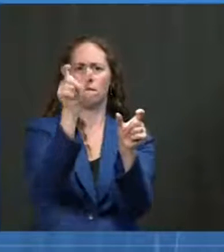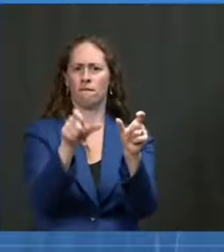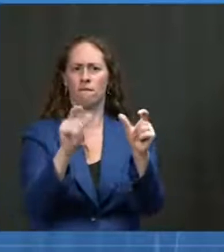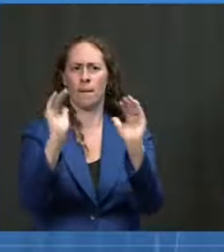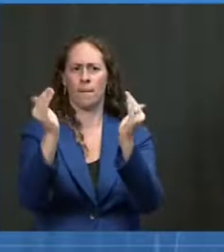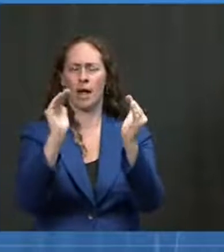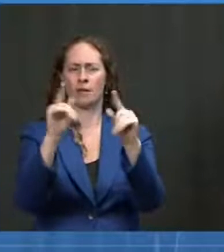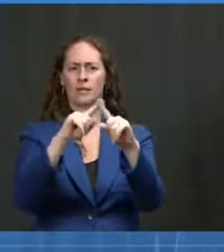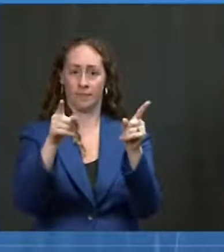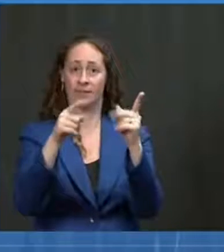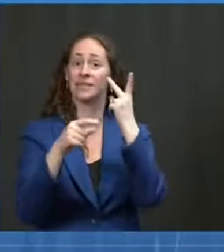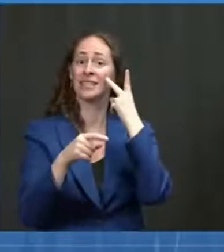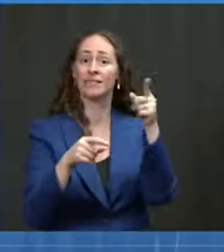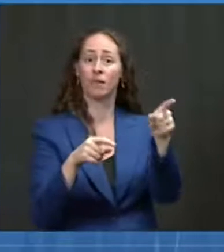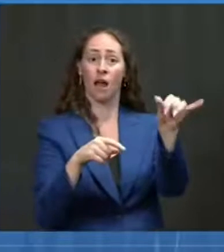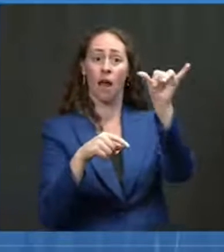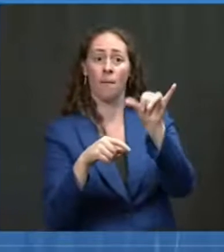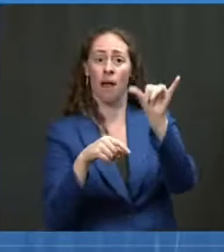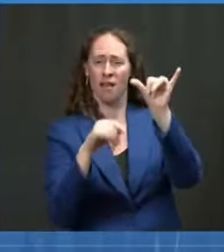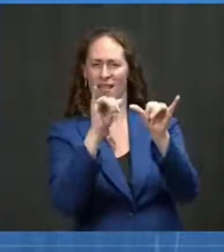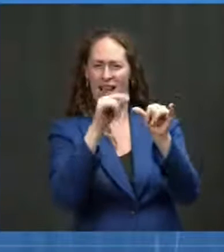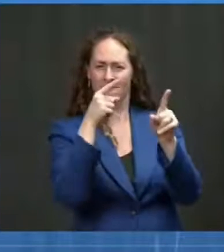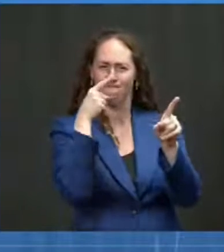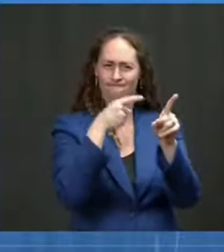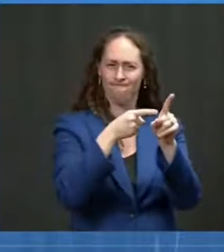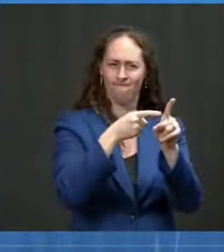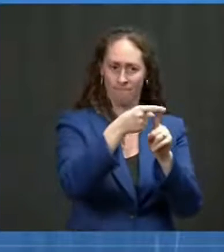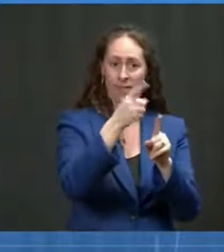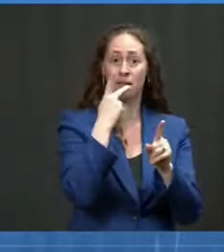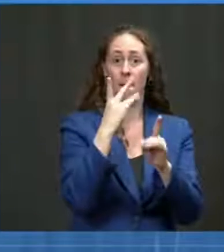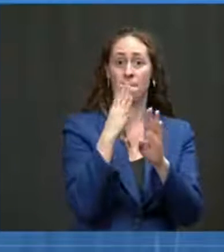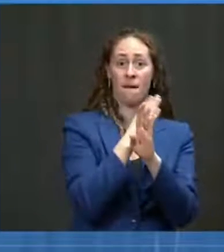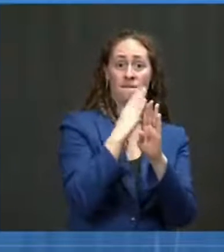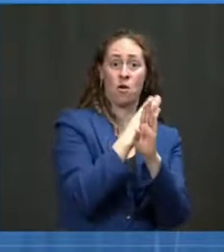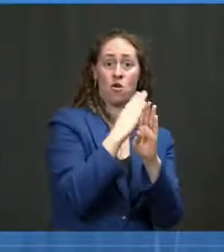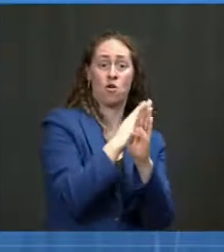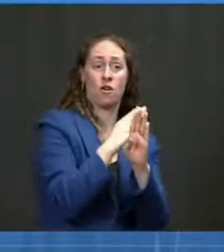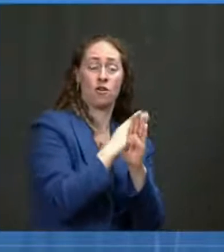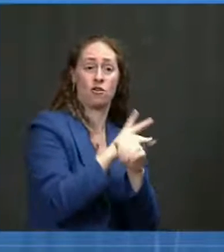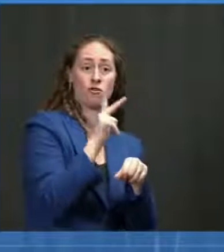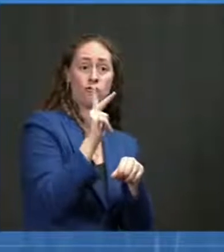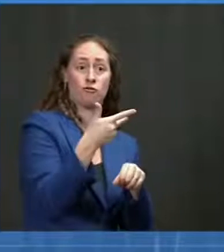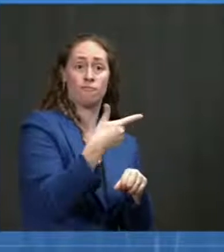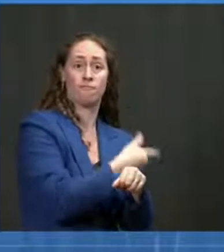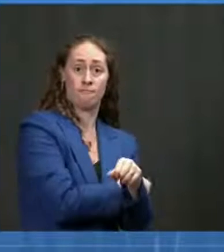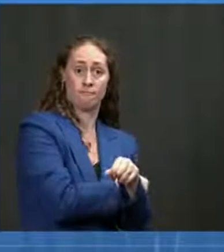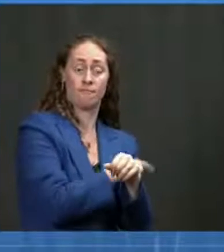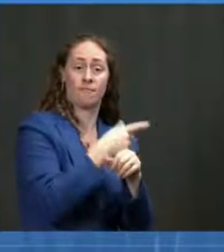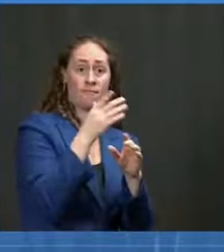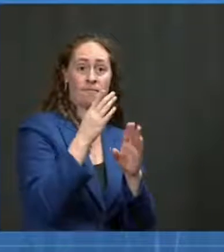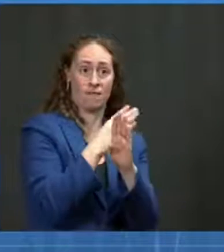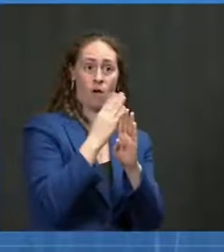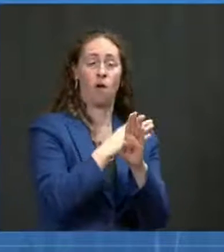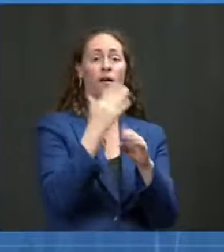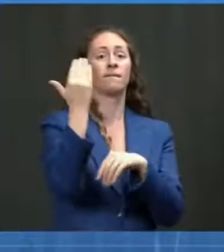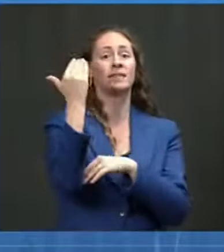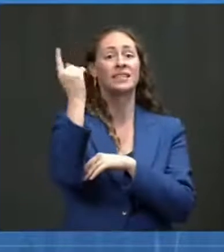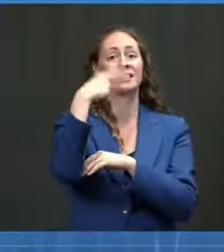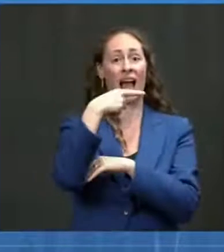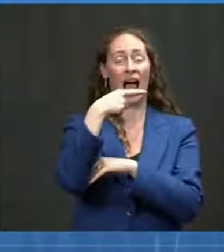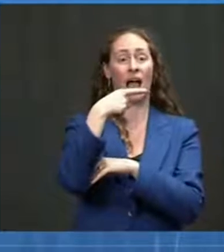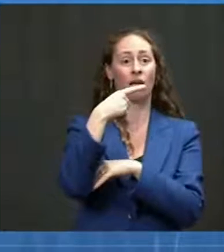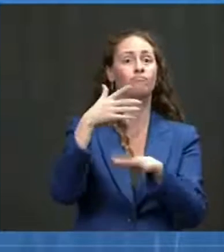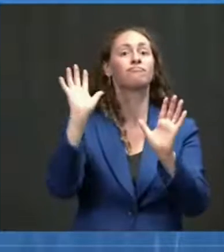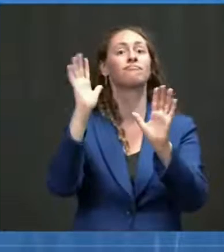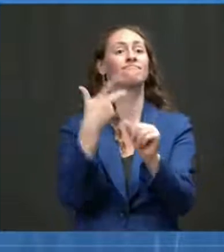antibody titers just before the third dose. And then 15 days after the third dose is